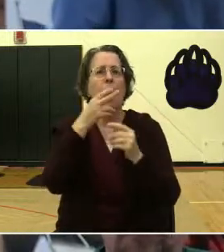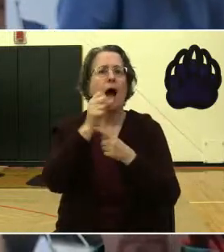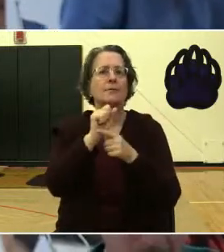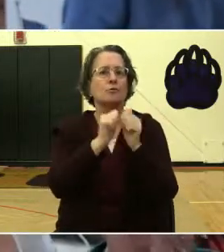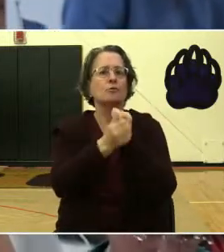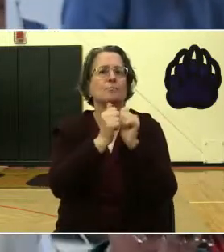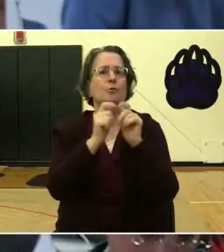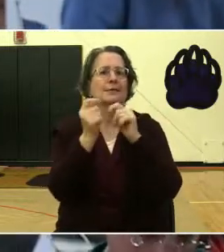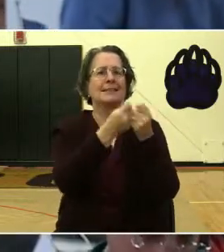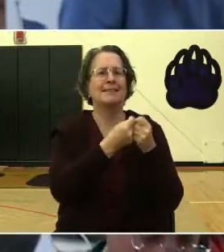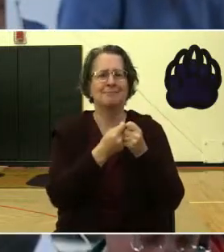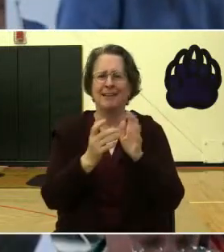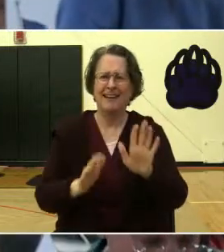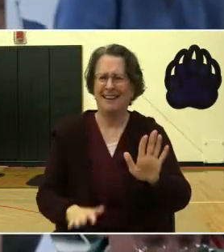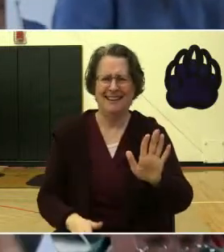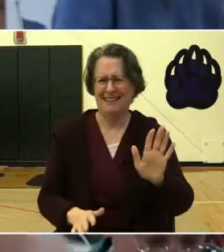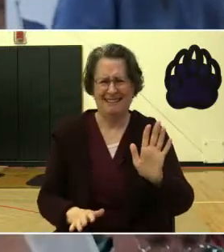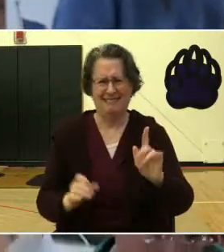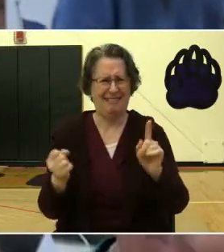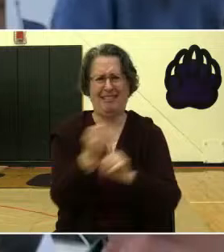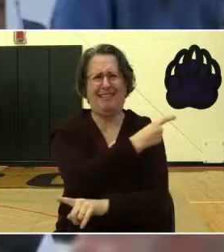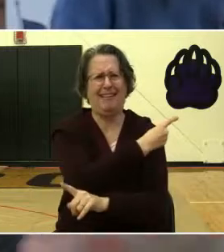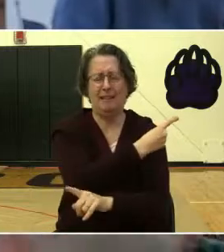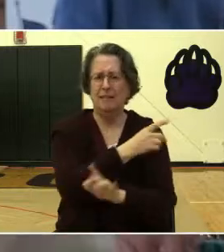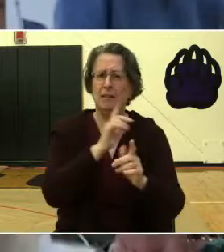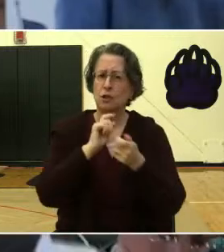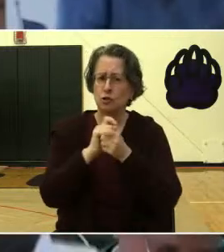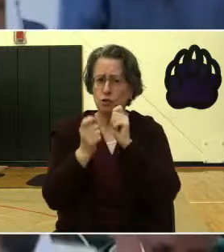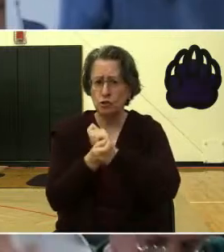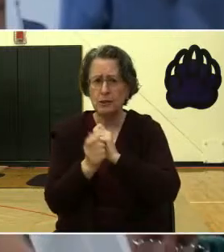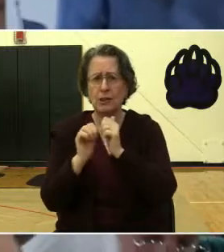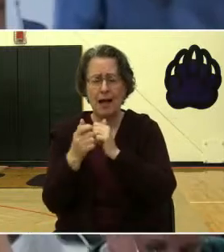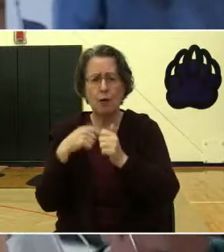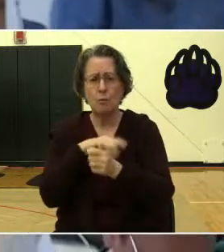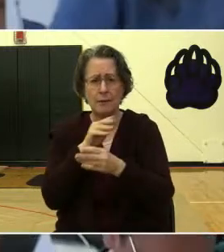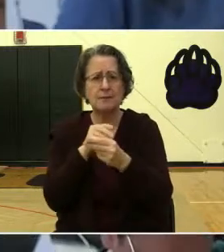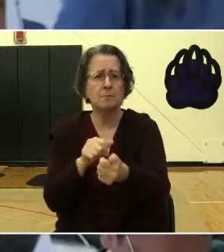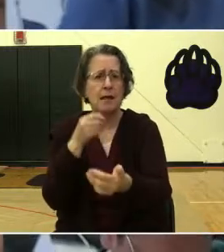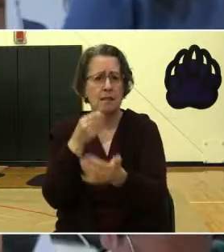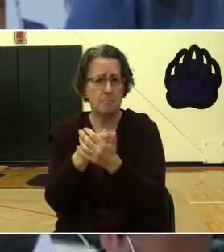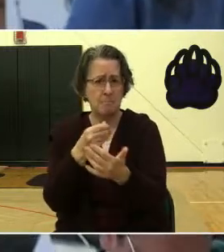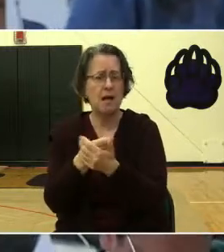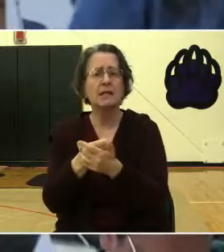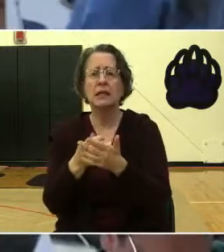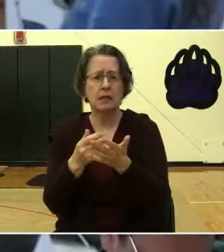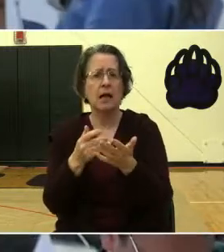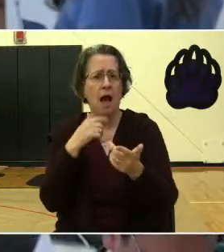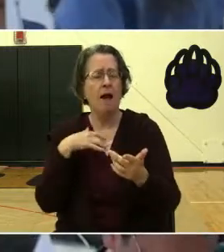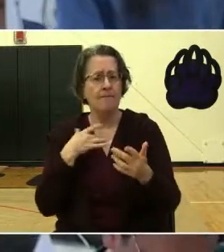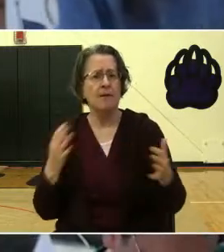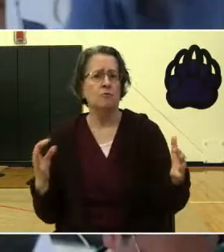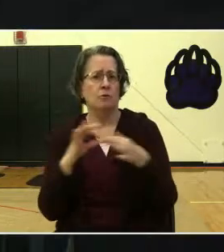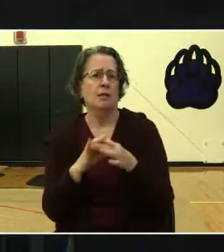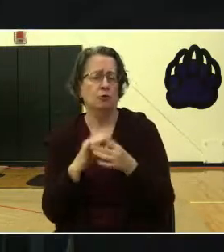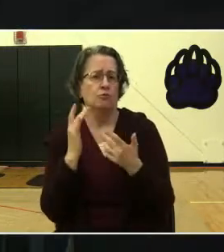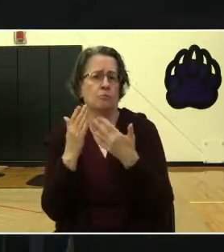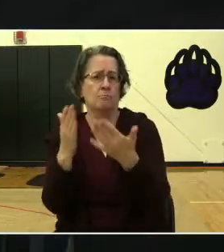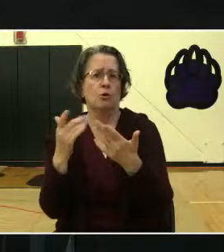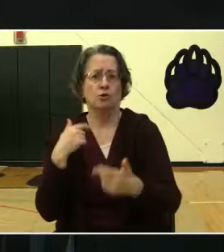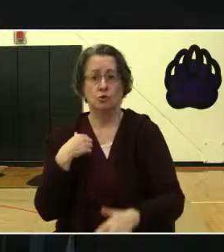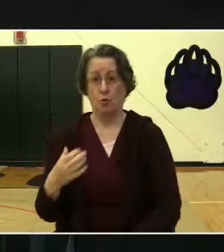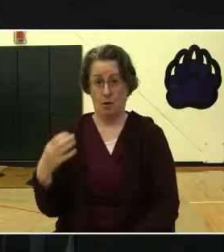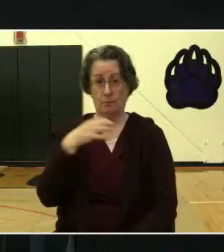I think changing what we do with the money would be clear enough to someone who read the warning so I'd like to appeal thank you